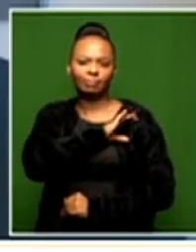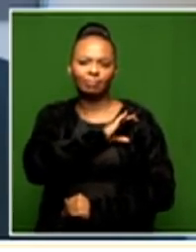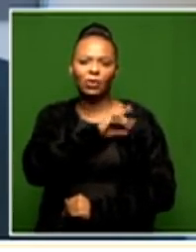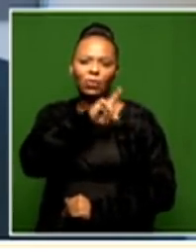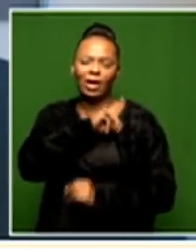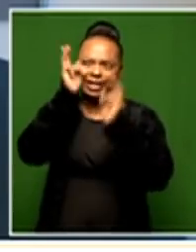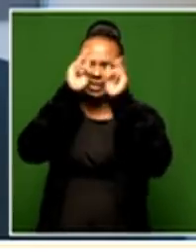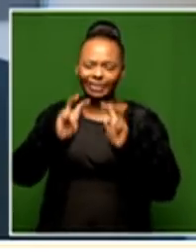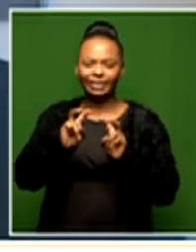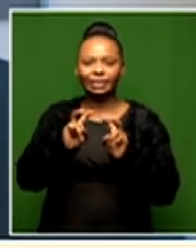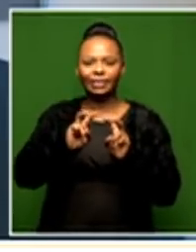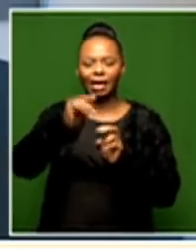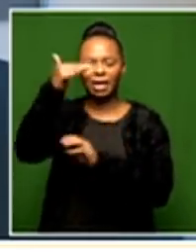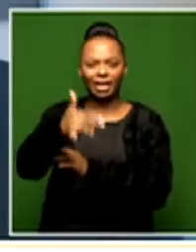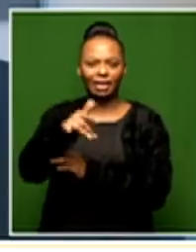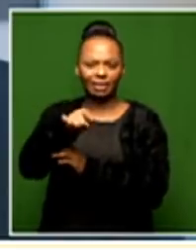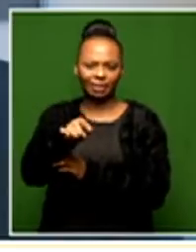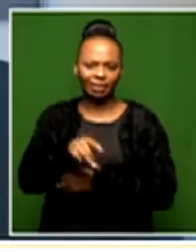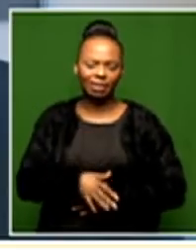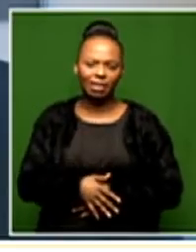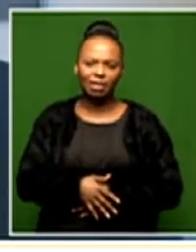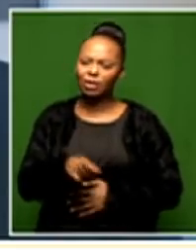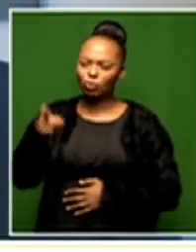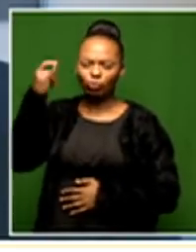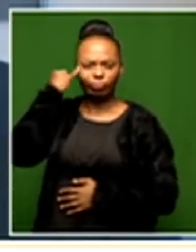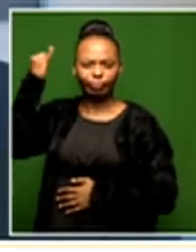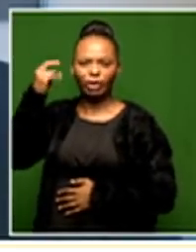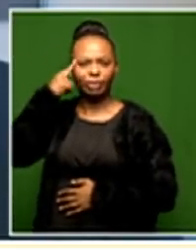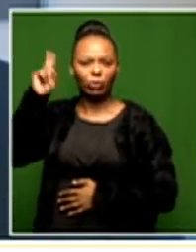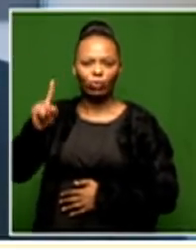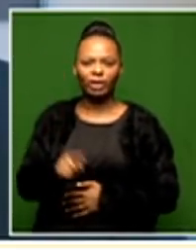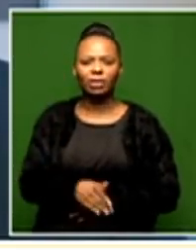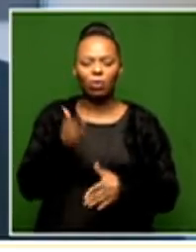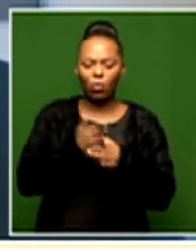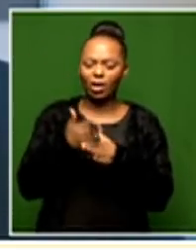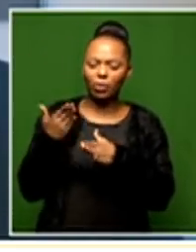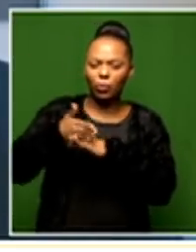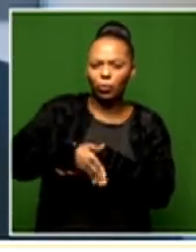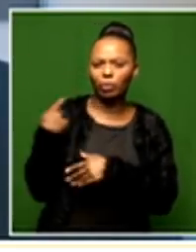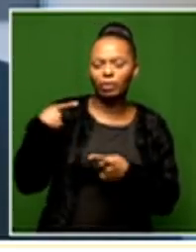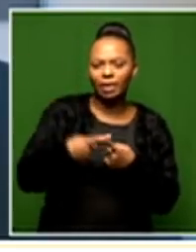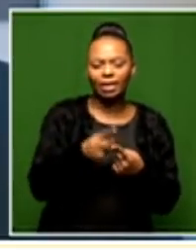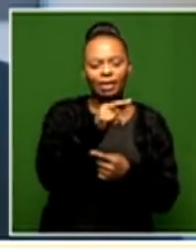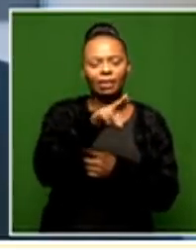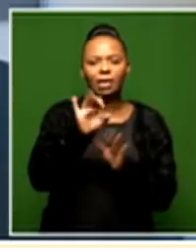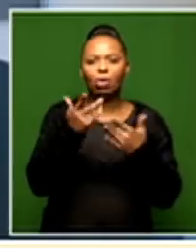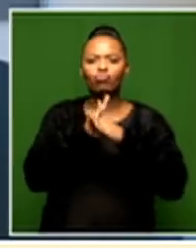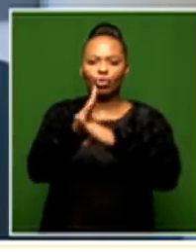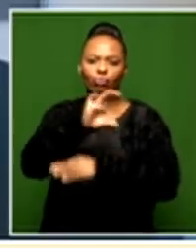electricity prices. What do you make of this, Dr. Labson, the work that NERSA has done over the years when it comes to protecting